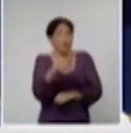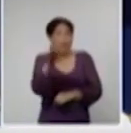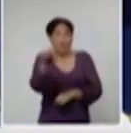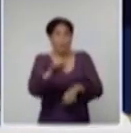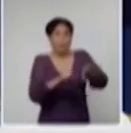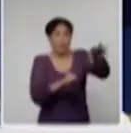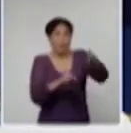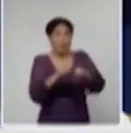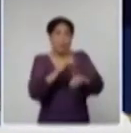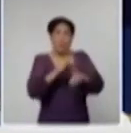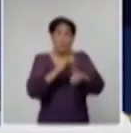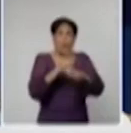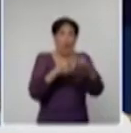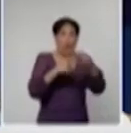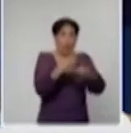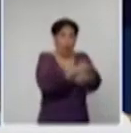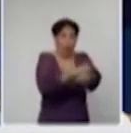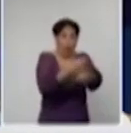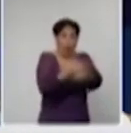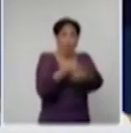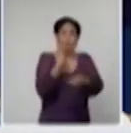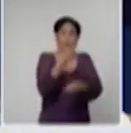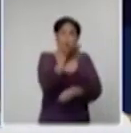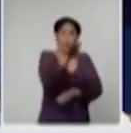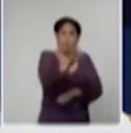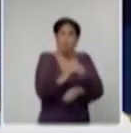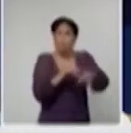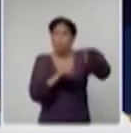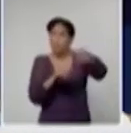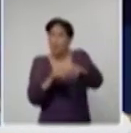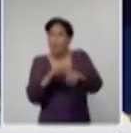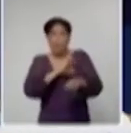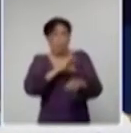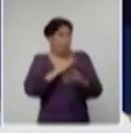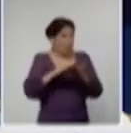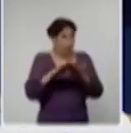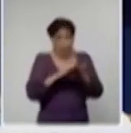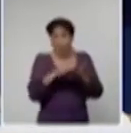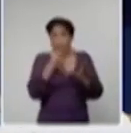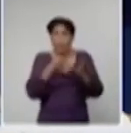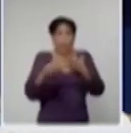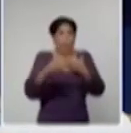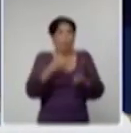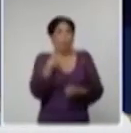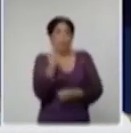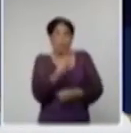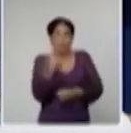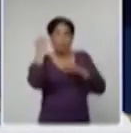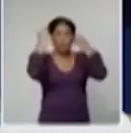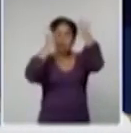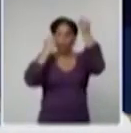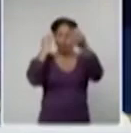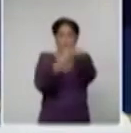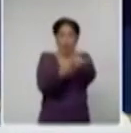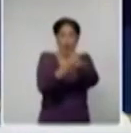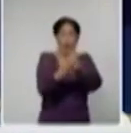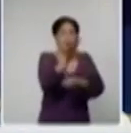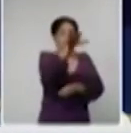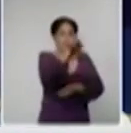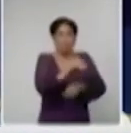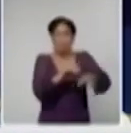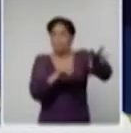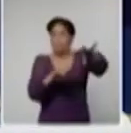moment that they are contacts or they are suspects, that they begin to be admitted, being provided with